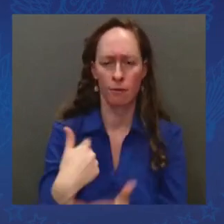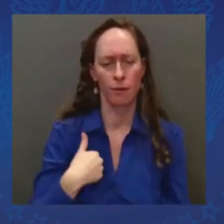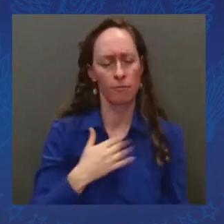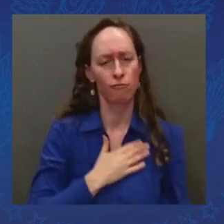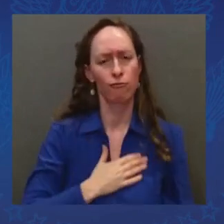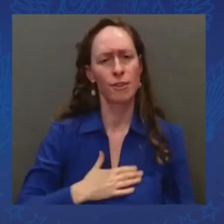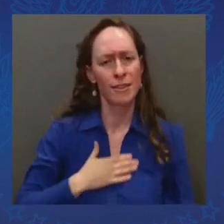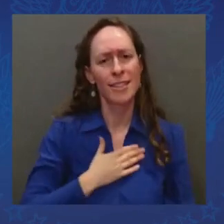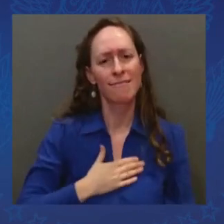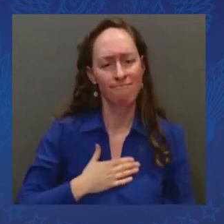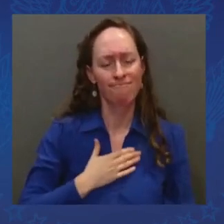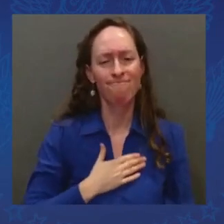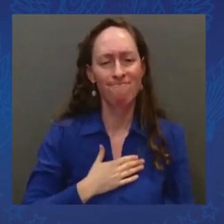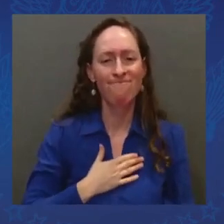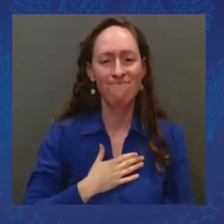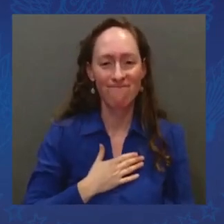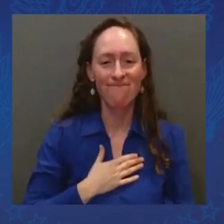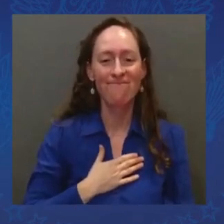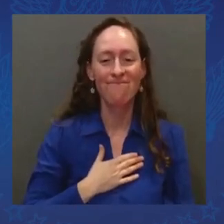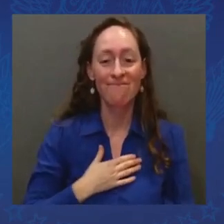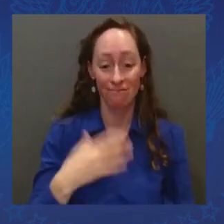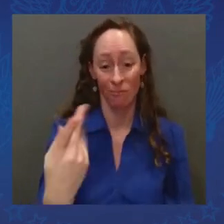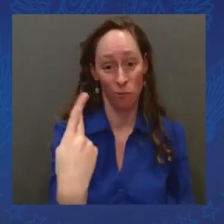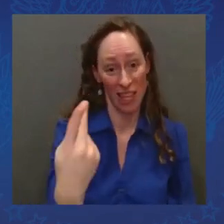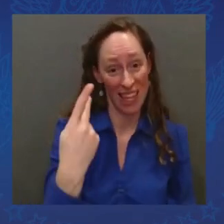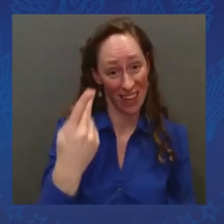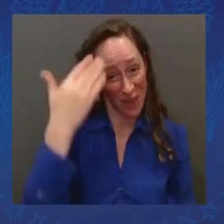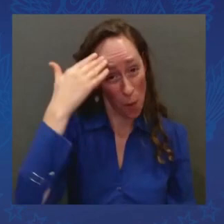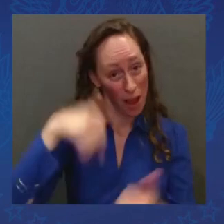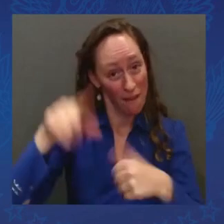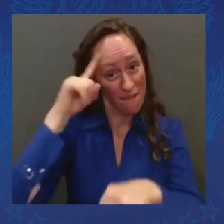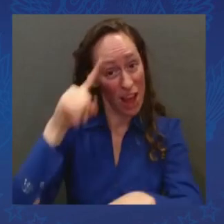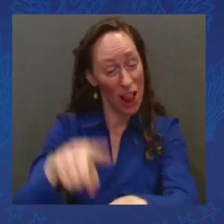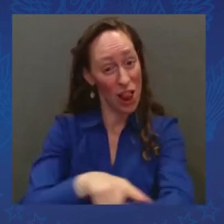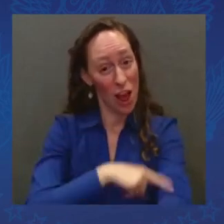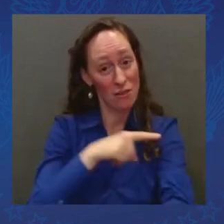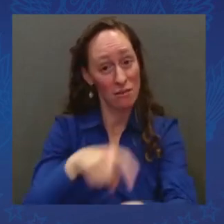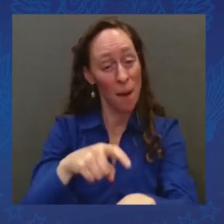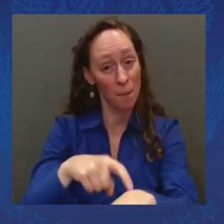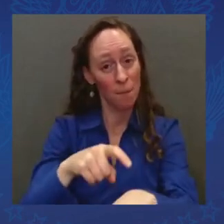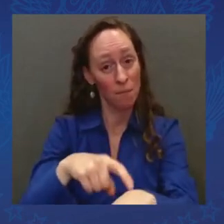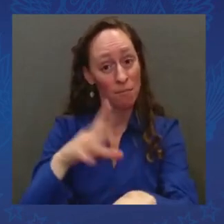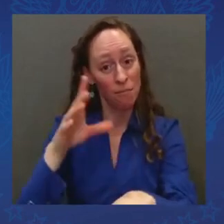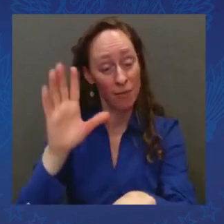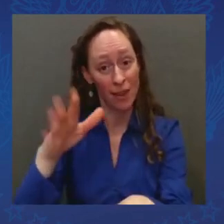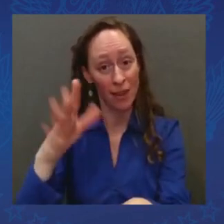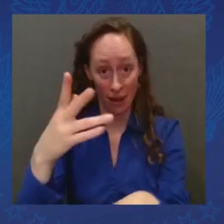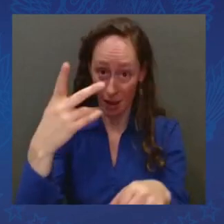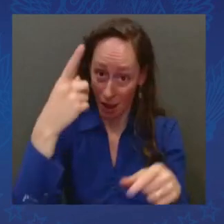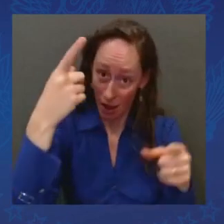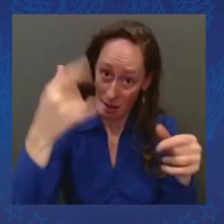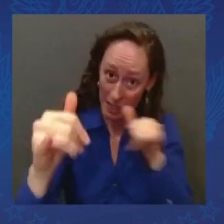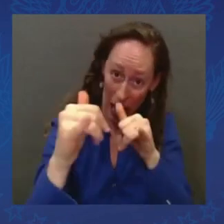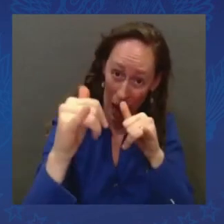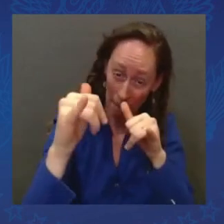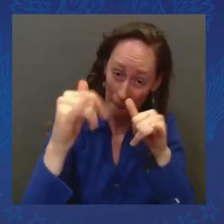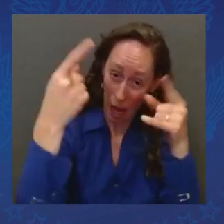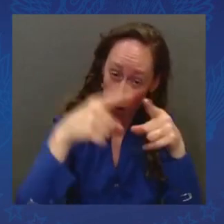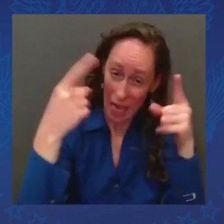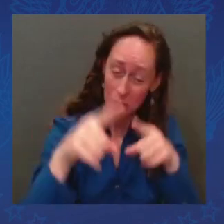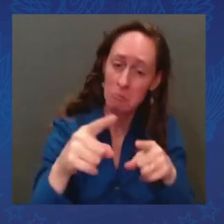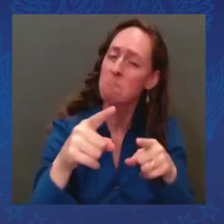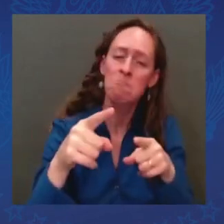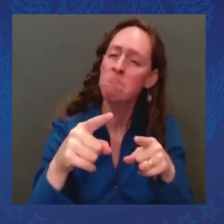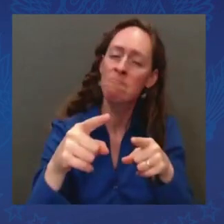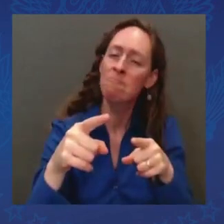which was not a surprise to anyone, but our meetings have always been candid, straightforward, and useful. I've never